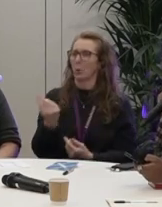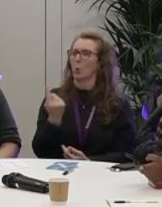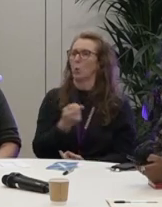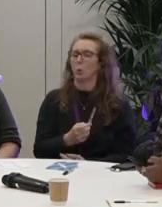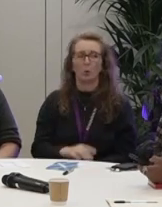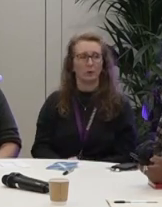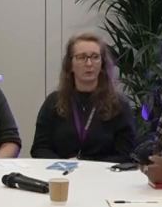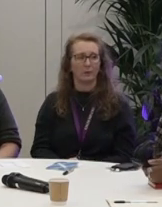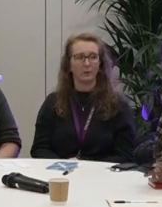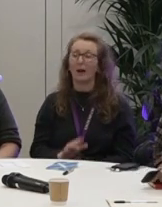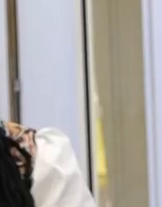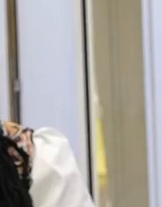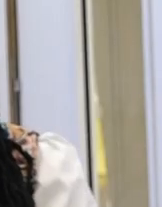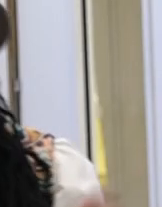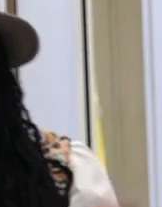now.